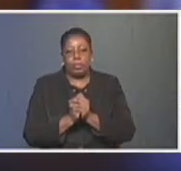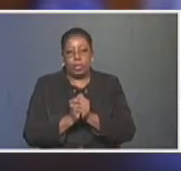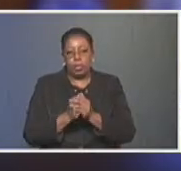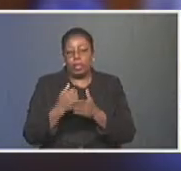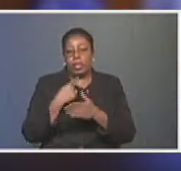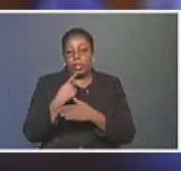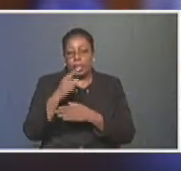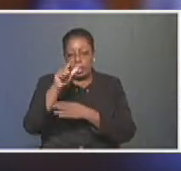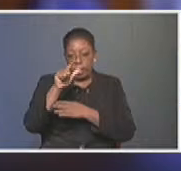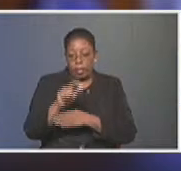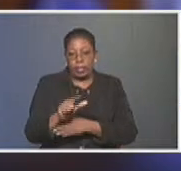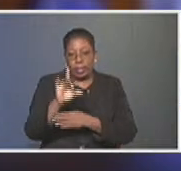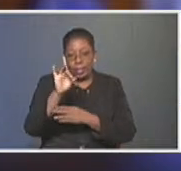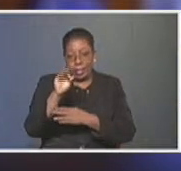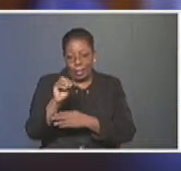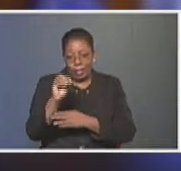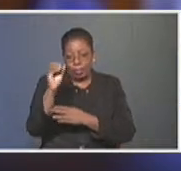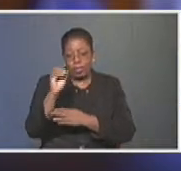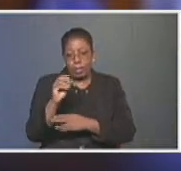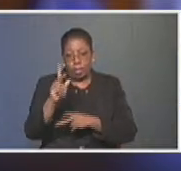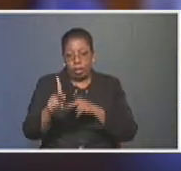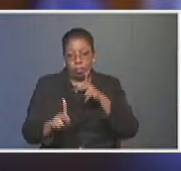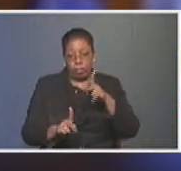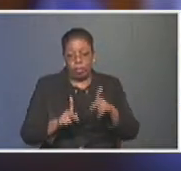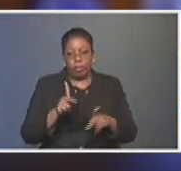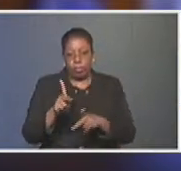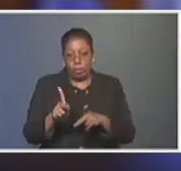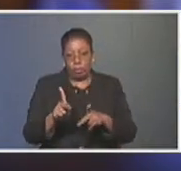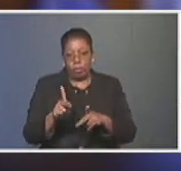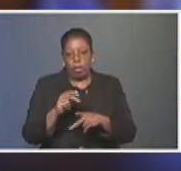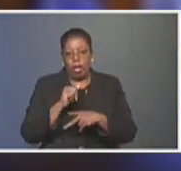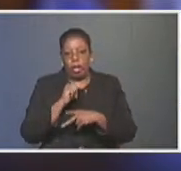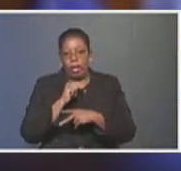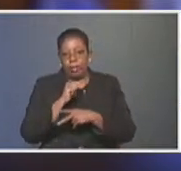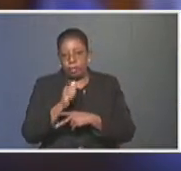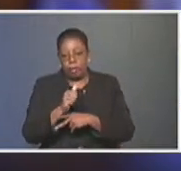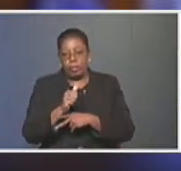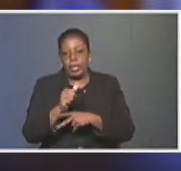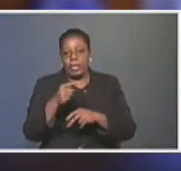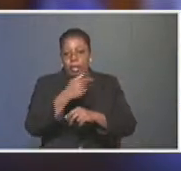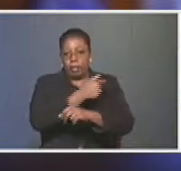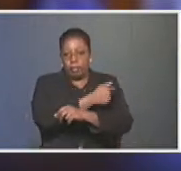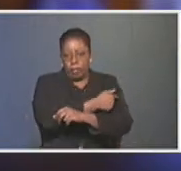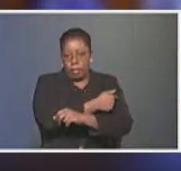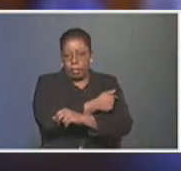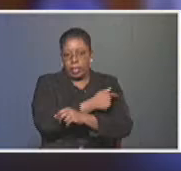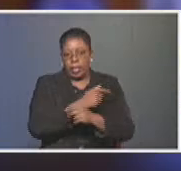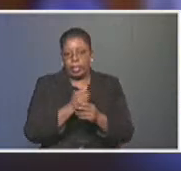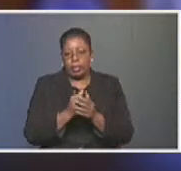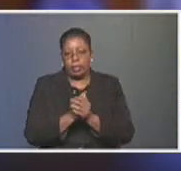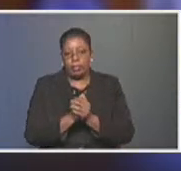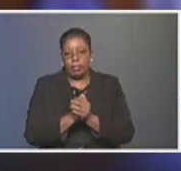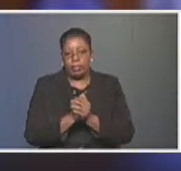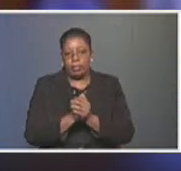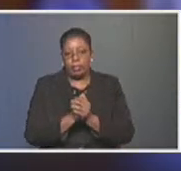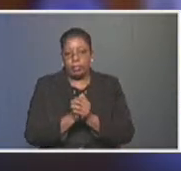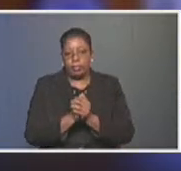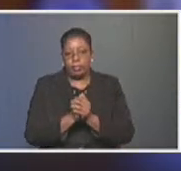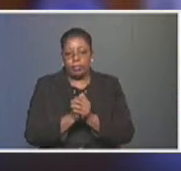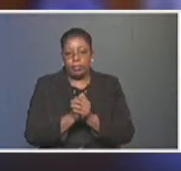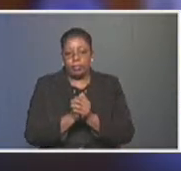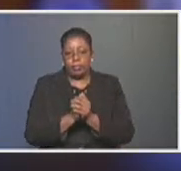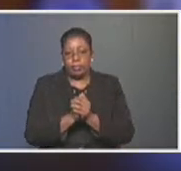vaccinated. But the good news is that over 3 million more doses will arrive in our region through COVAX this